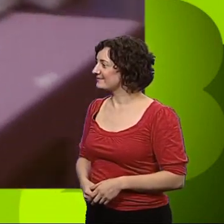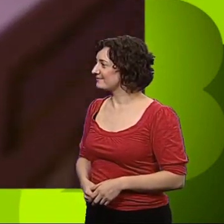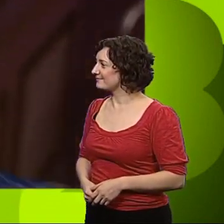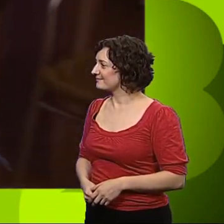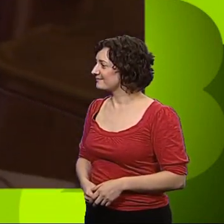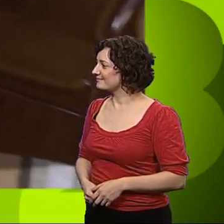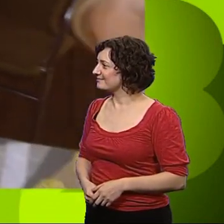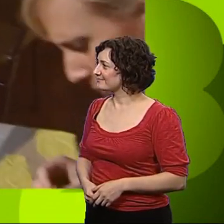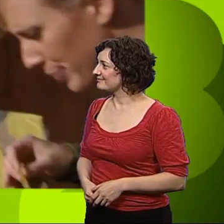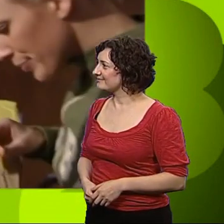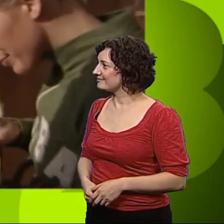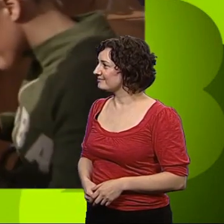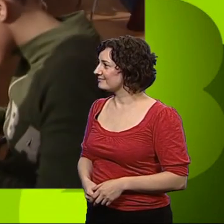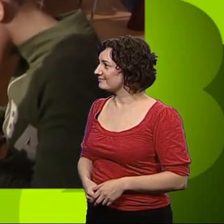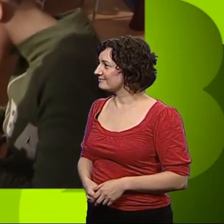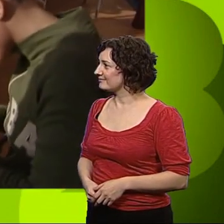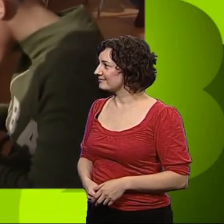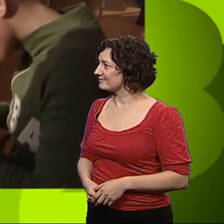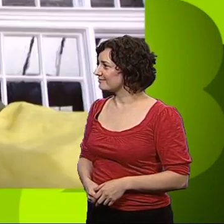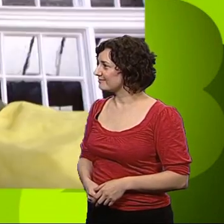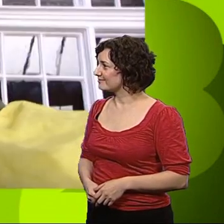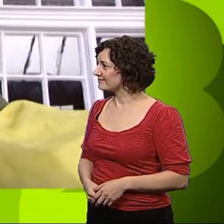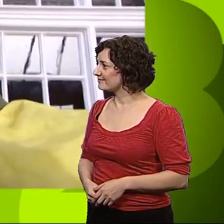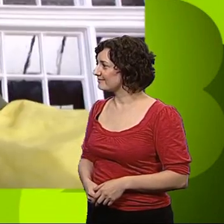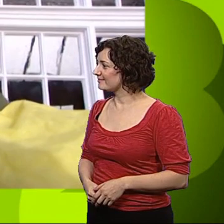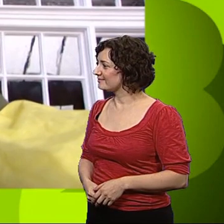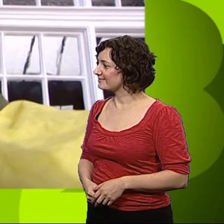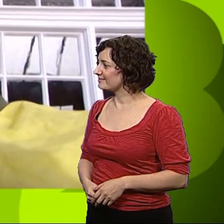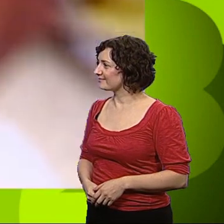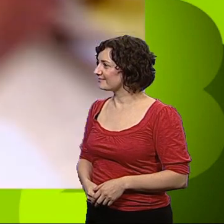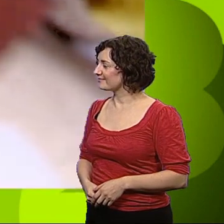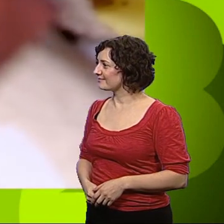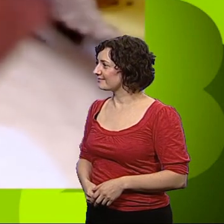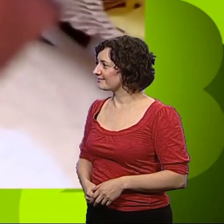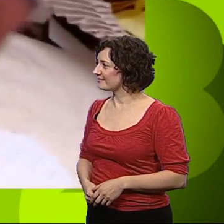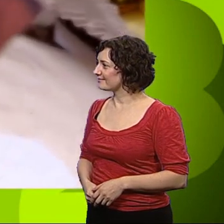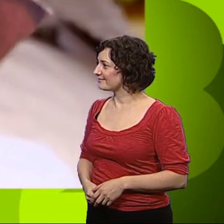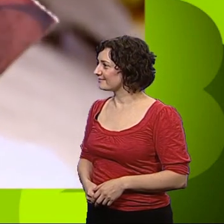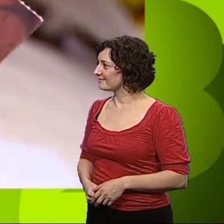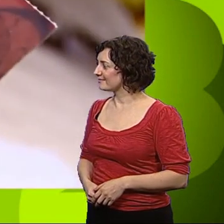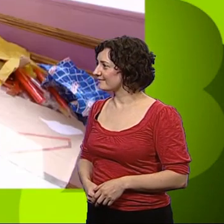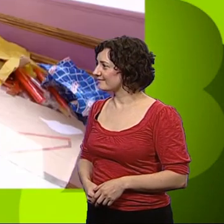feel good, I feel fine. Kicked the flu last week, now I'm alright.